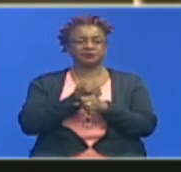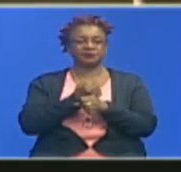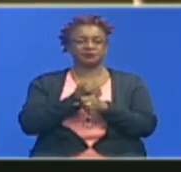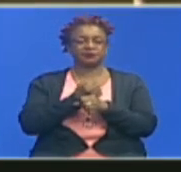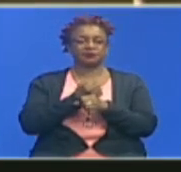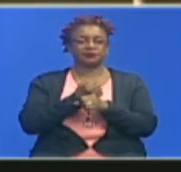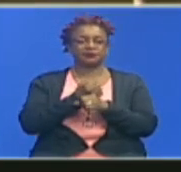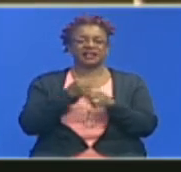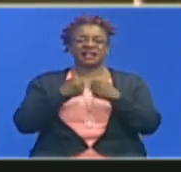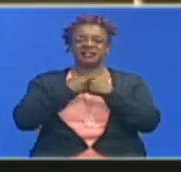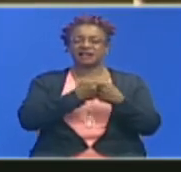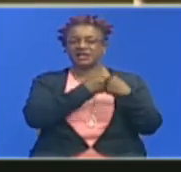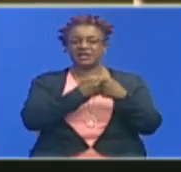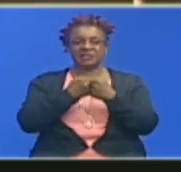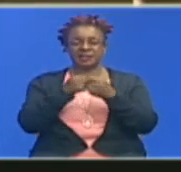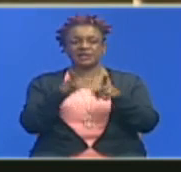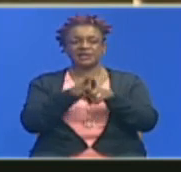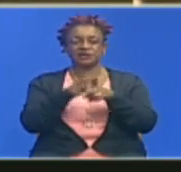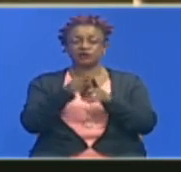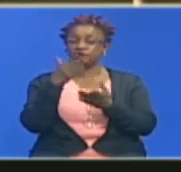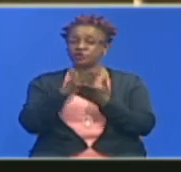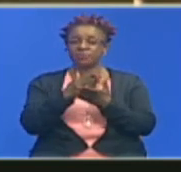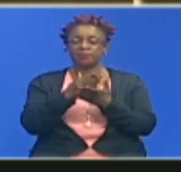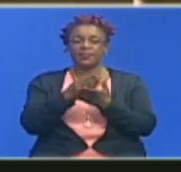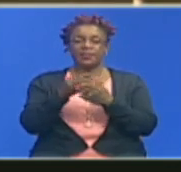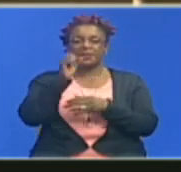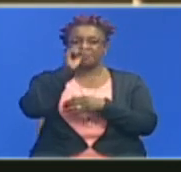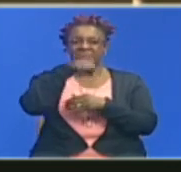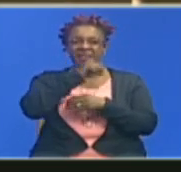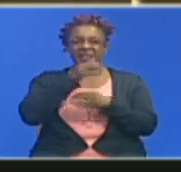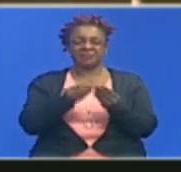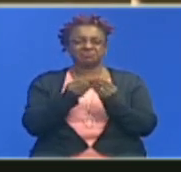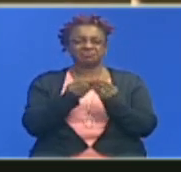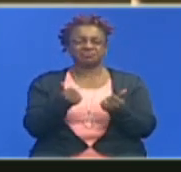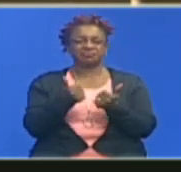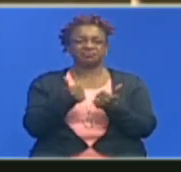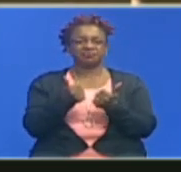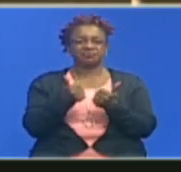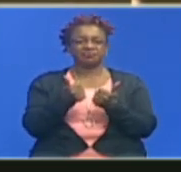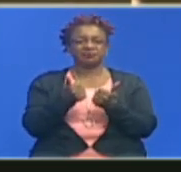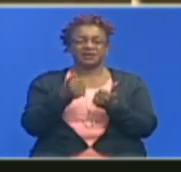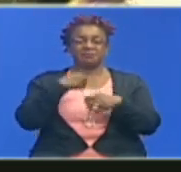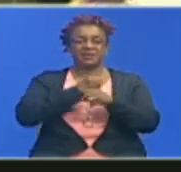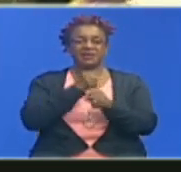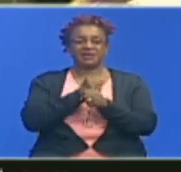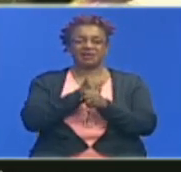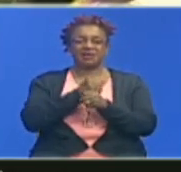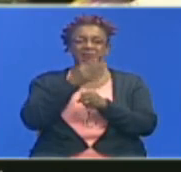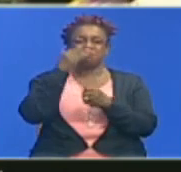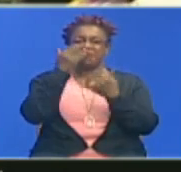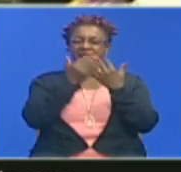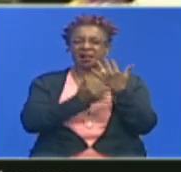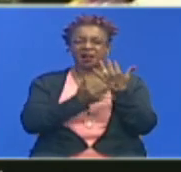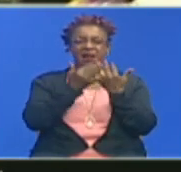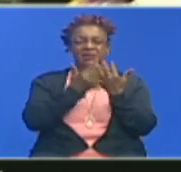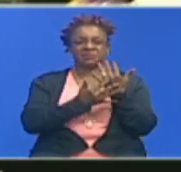The attack only stopped after the pig had bitten off a huge chunk of Werunga's right hand, causing profuse bleeding.